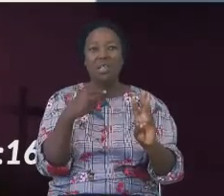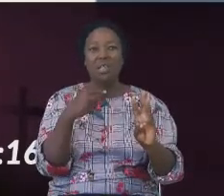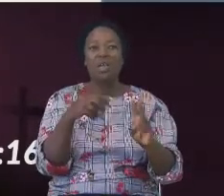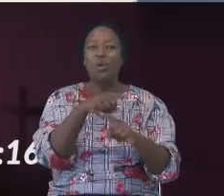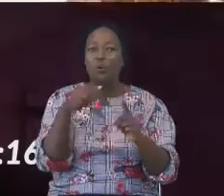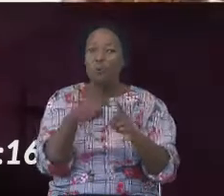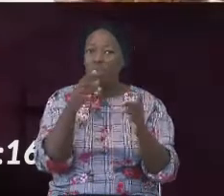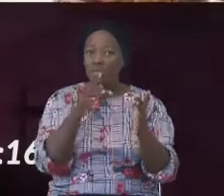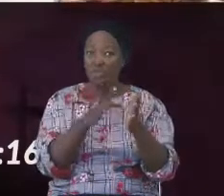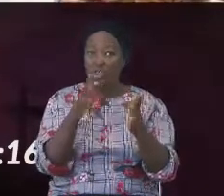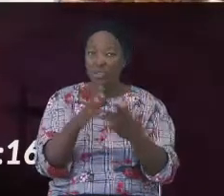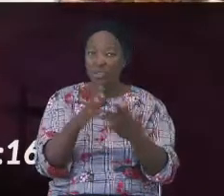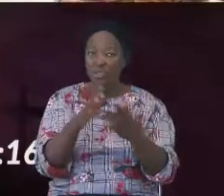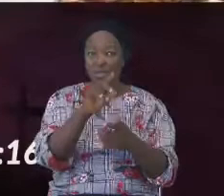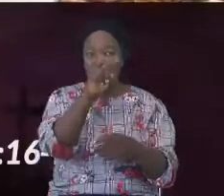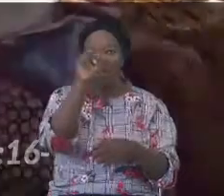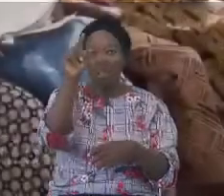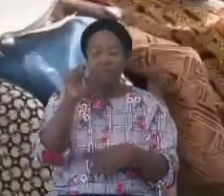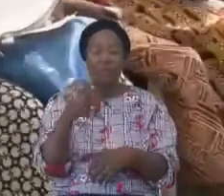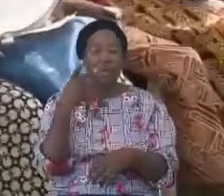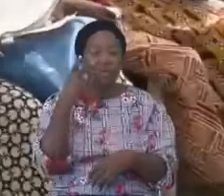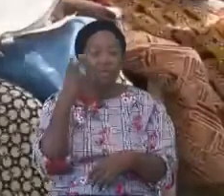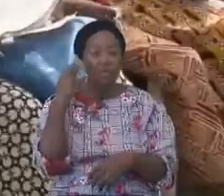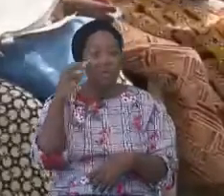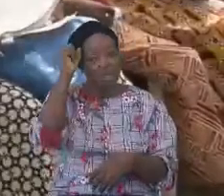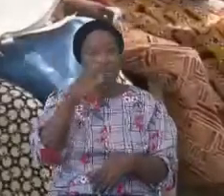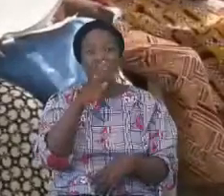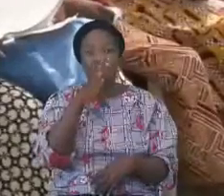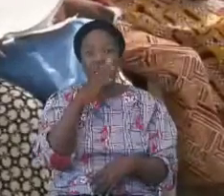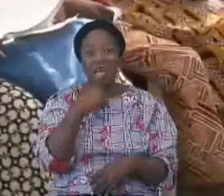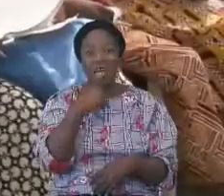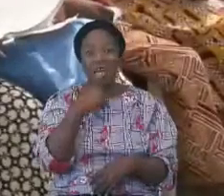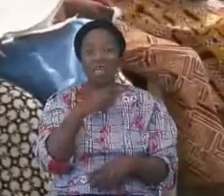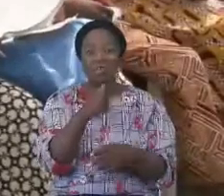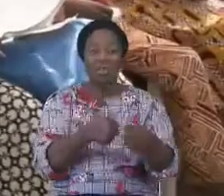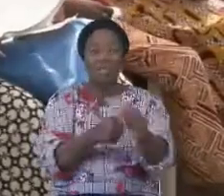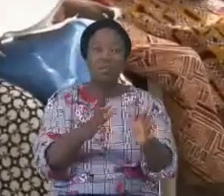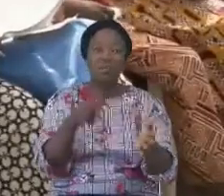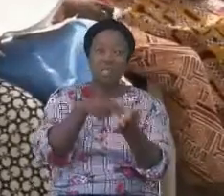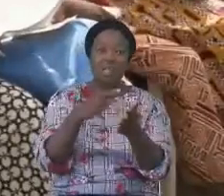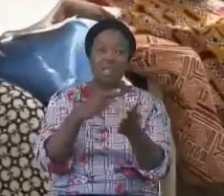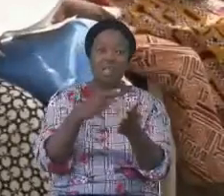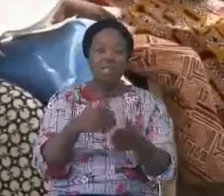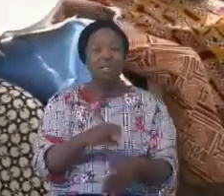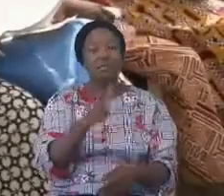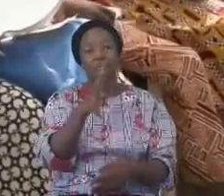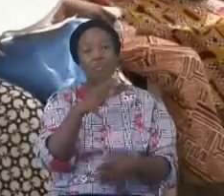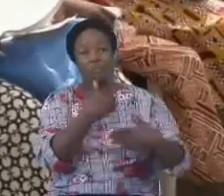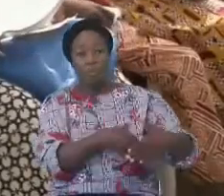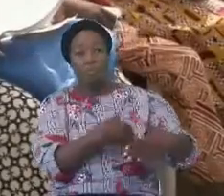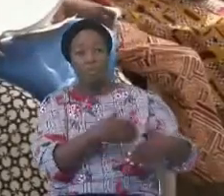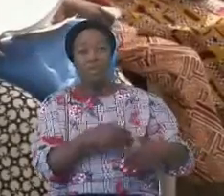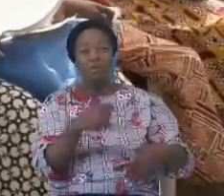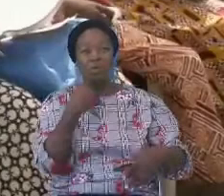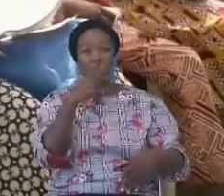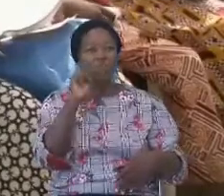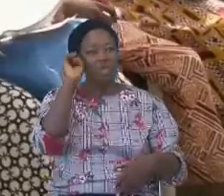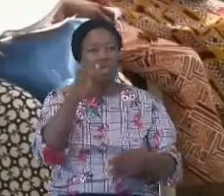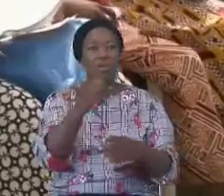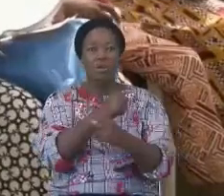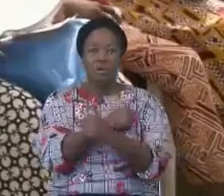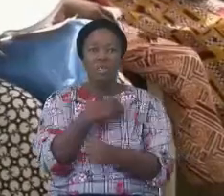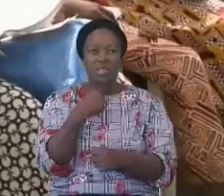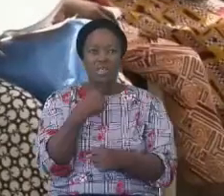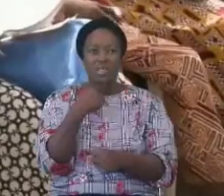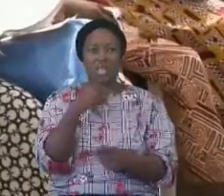when Jesus therefore saw his mother and his disciples standing by,